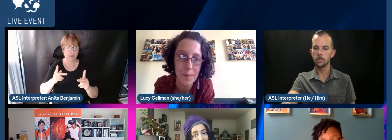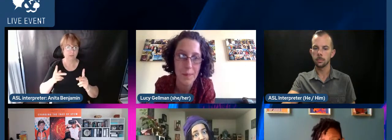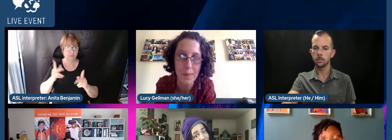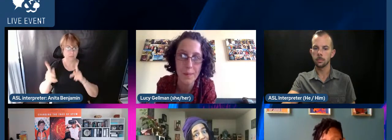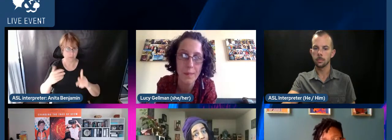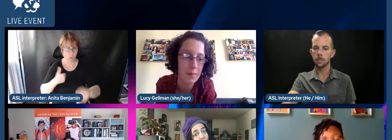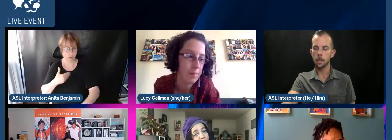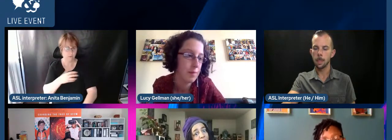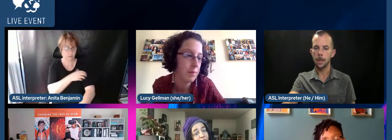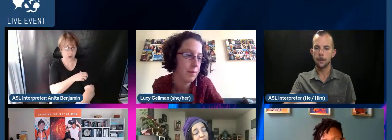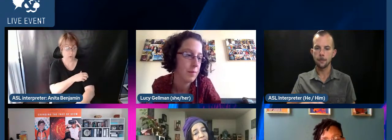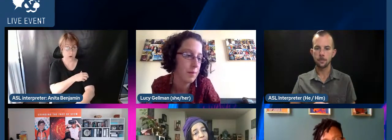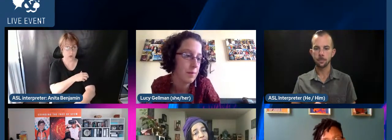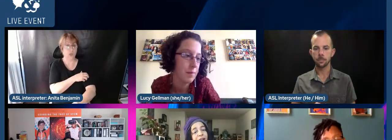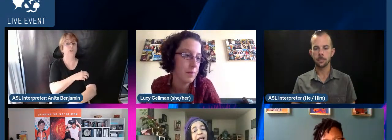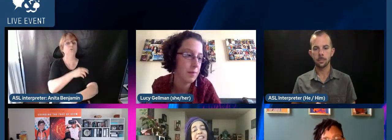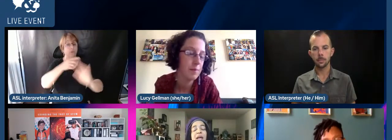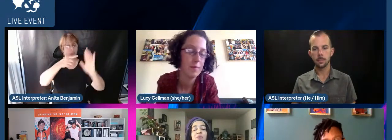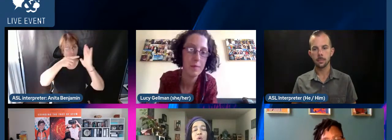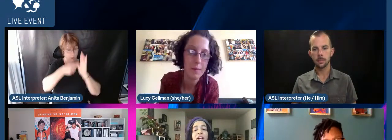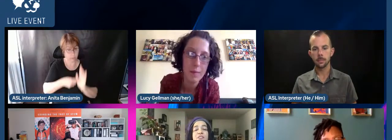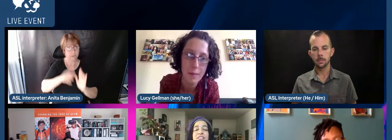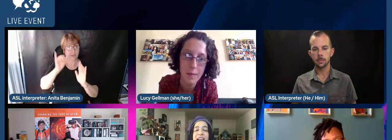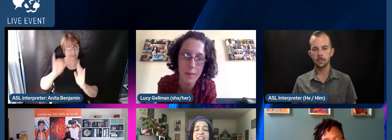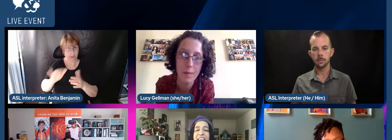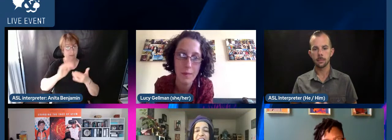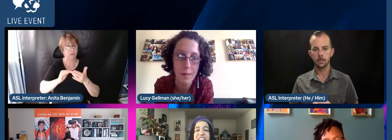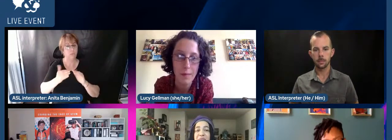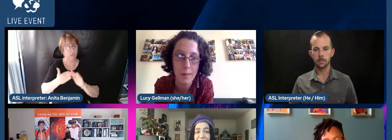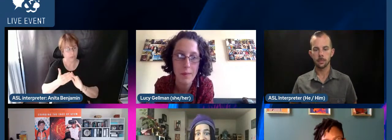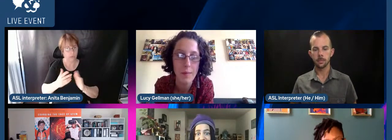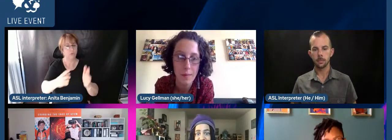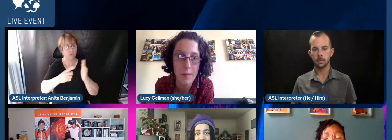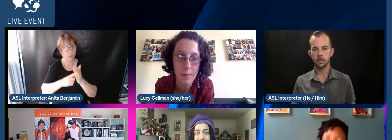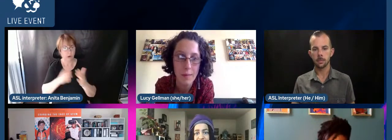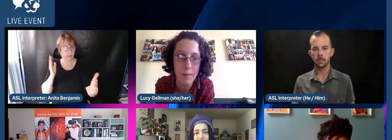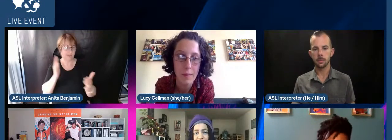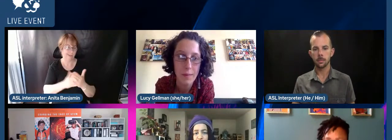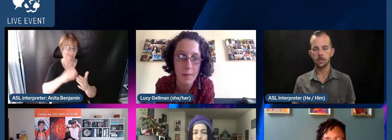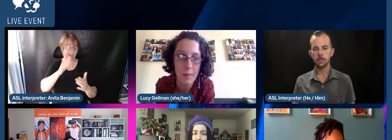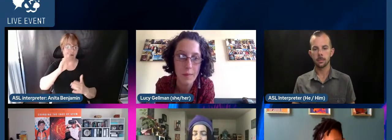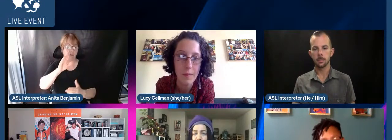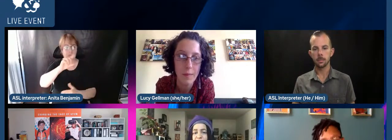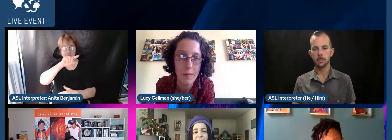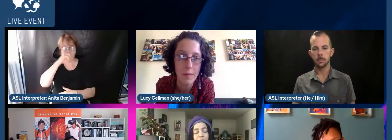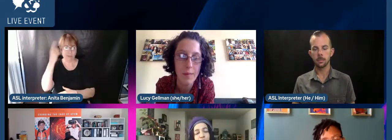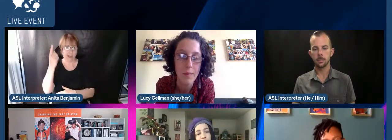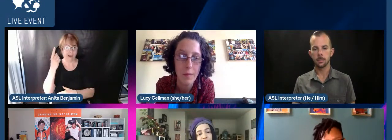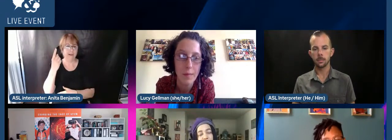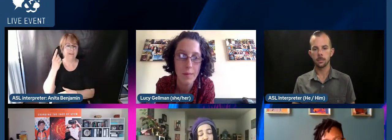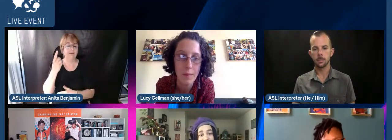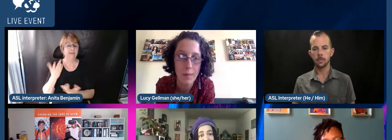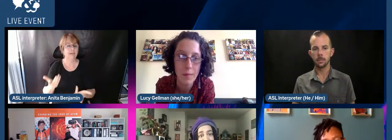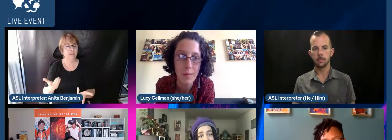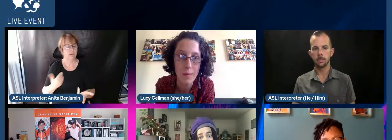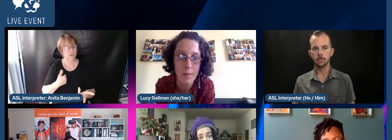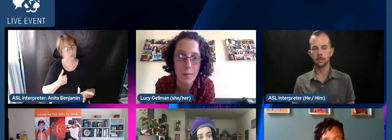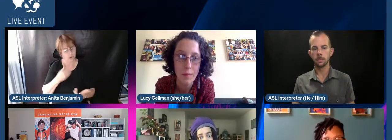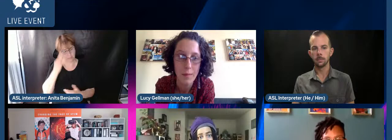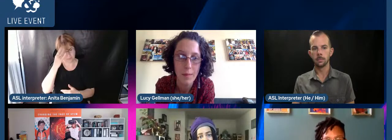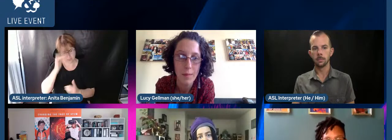acting to maintain power for people with power, and that requires enacting anti-Blackness. So I go, oh, how can we